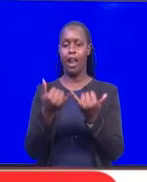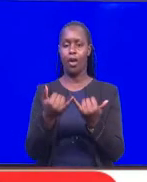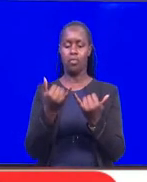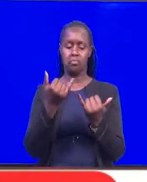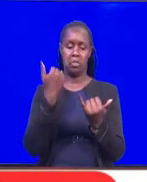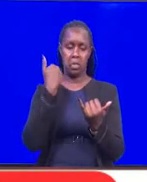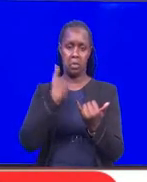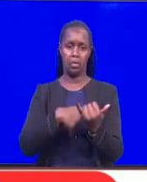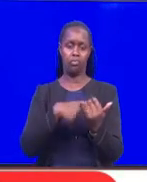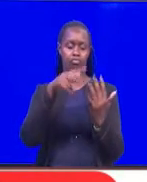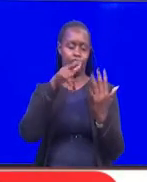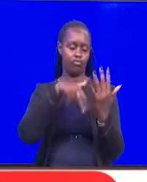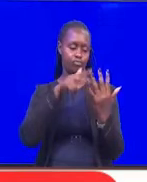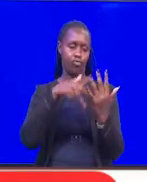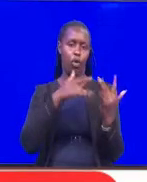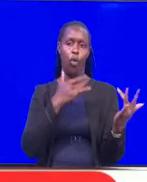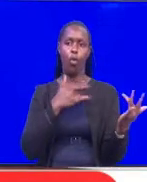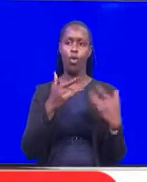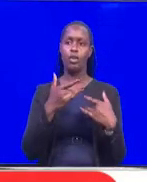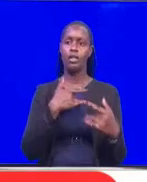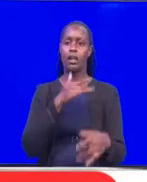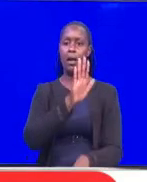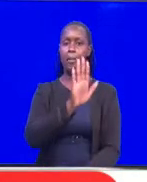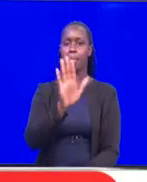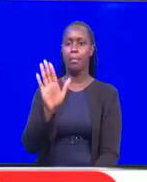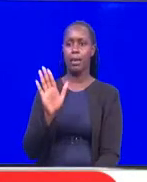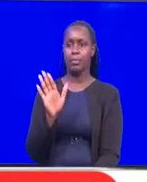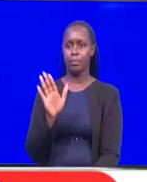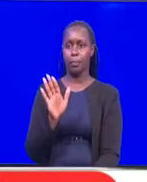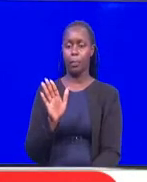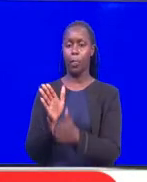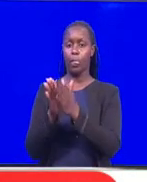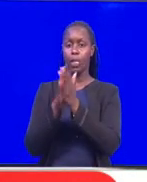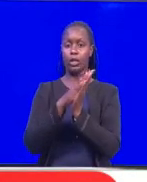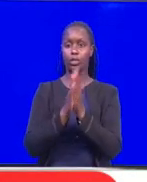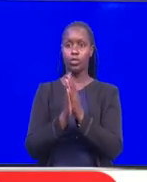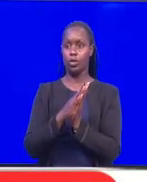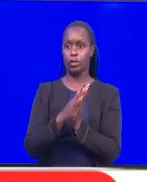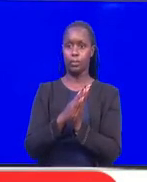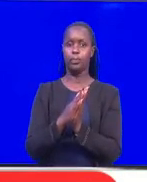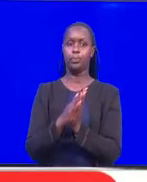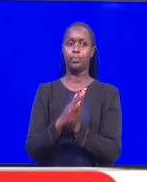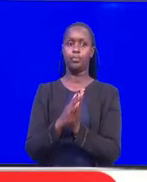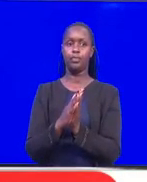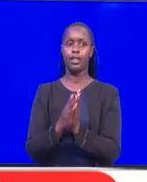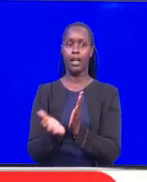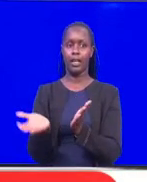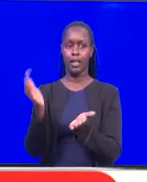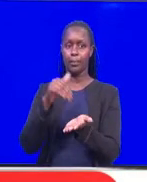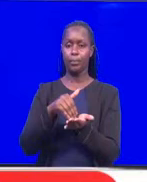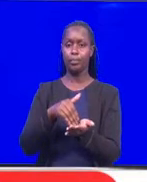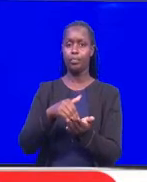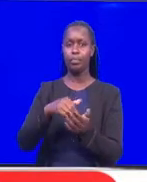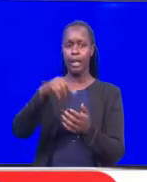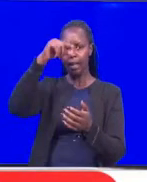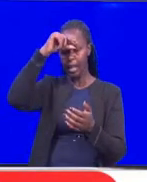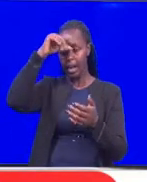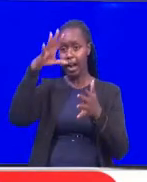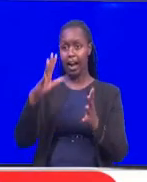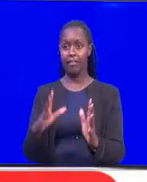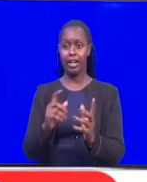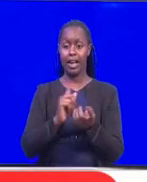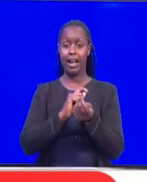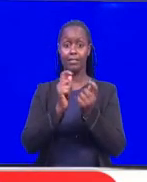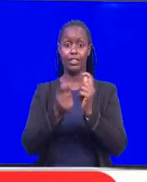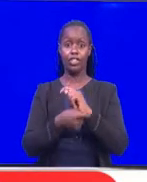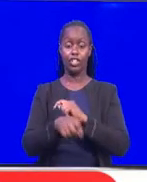those concerns. Now, here's another story. Nairobi Governor Johnson Sakaja has changed his tune regarding